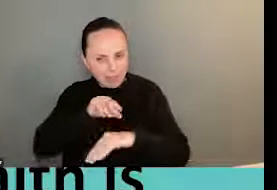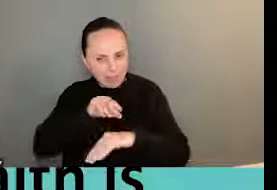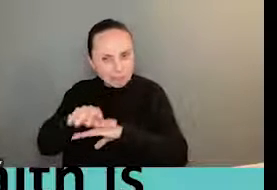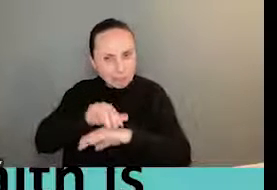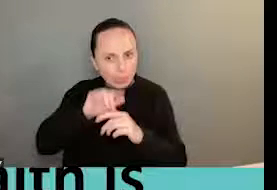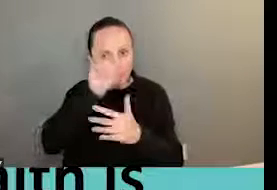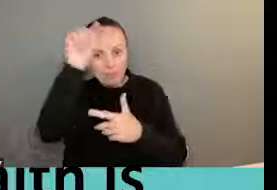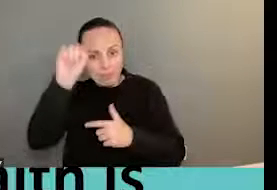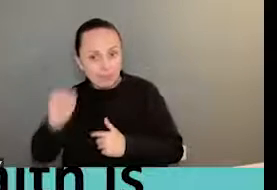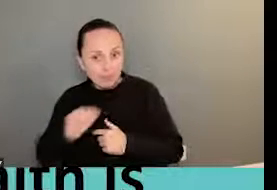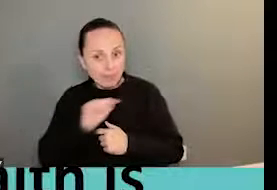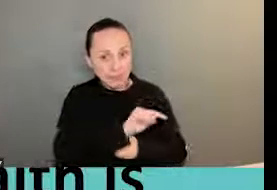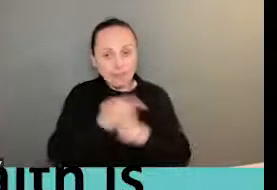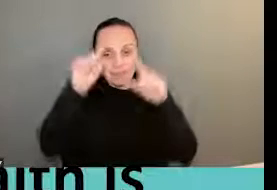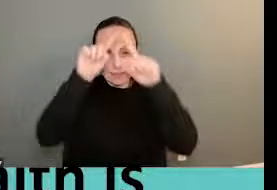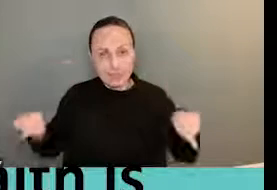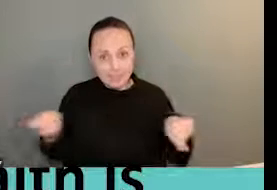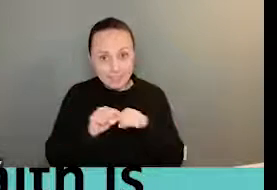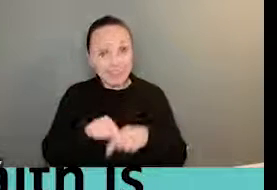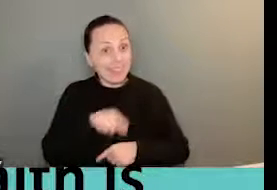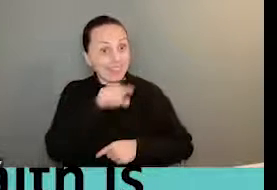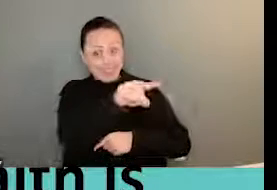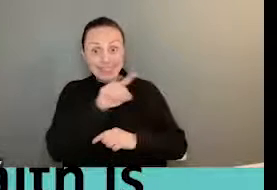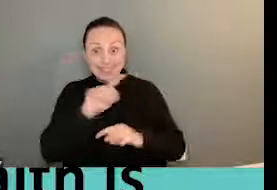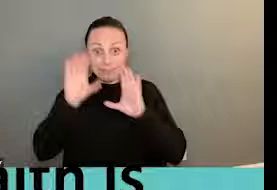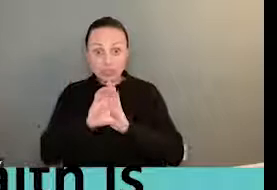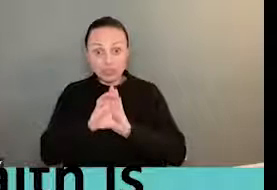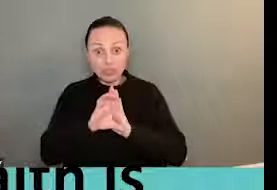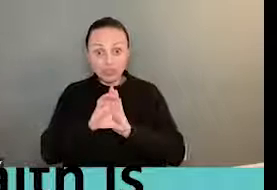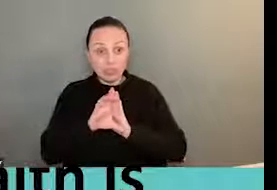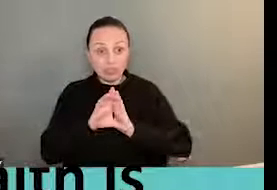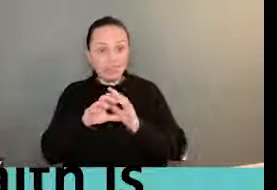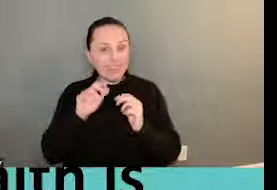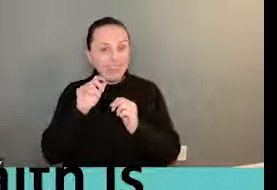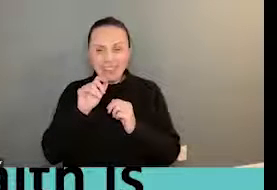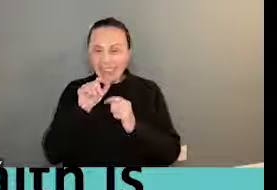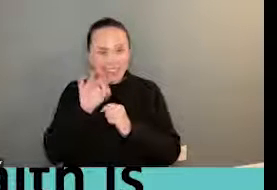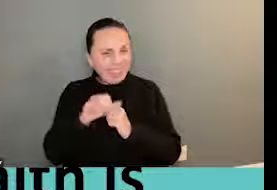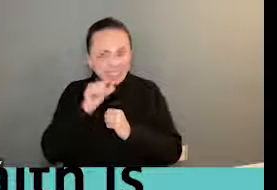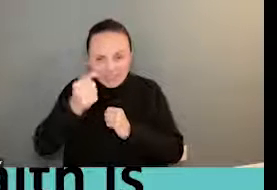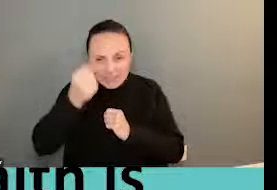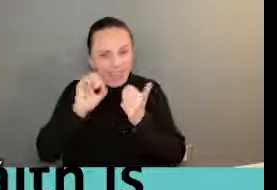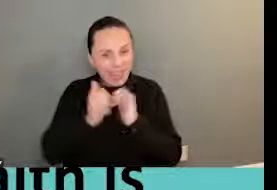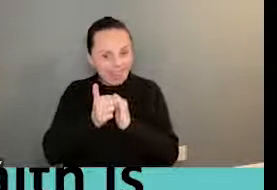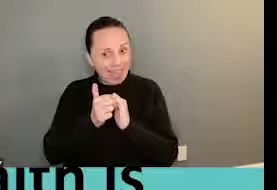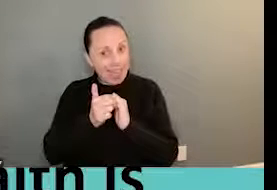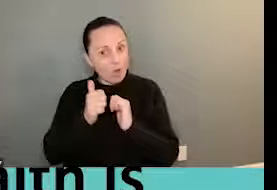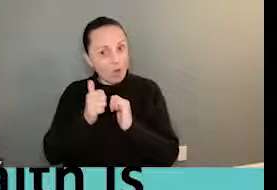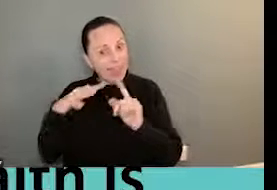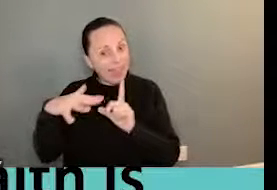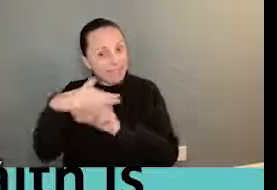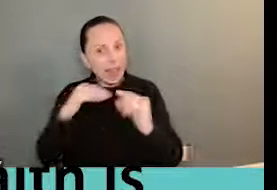Because under this specific diagram, without understanding the ways in which justice helps